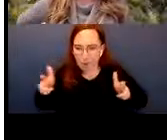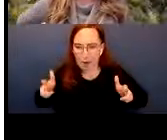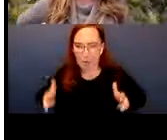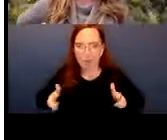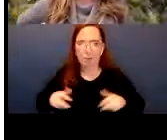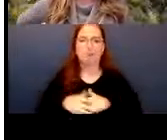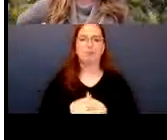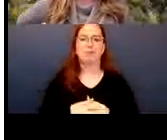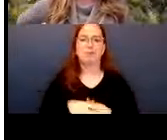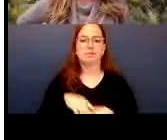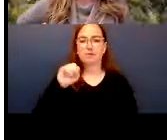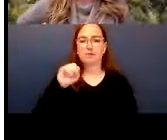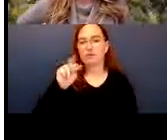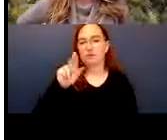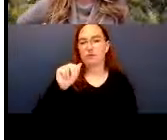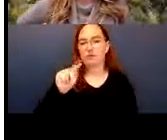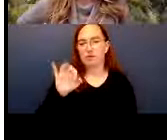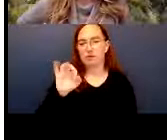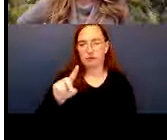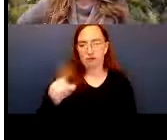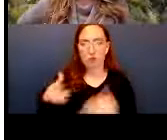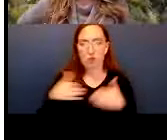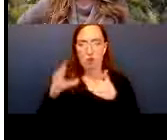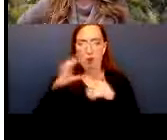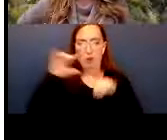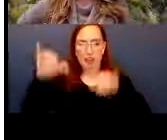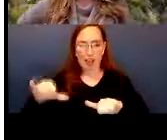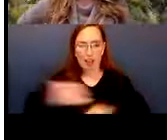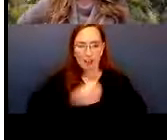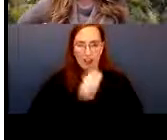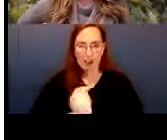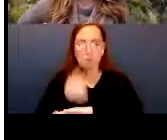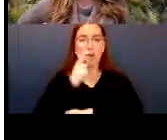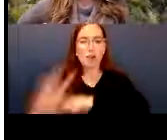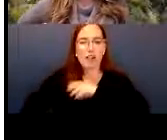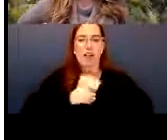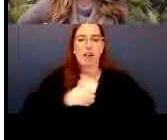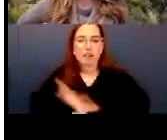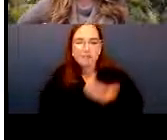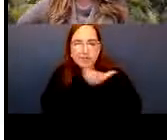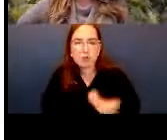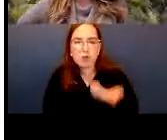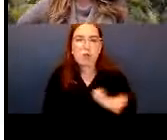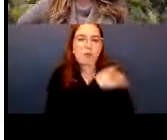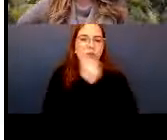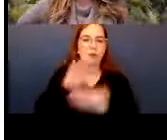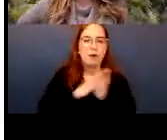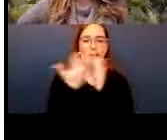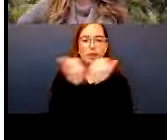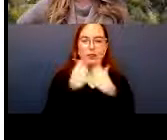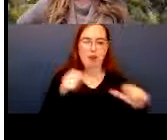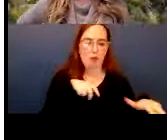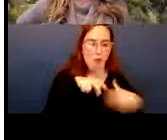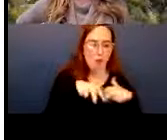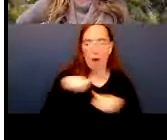Stratford Road would remain as it is today in its current alignment, but with street improvements, making it safe for pedestrians and